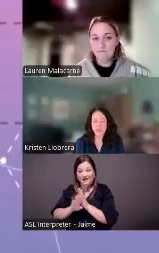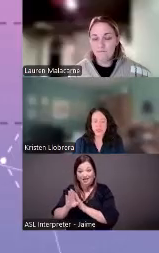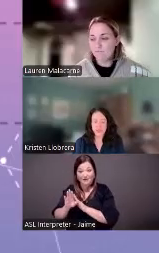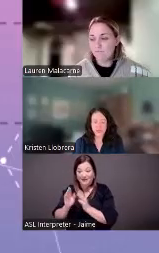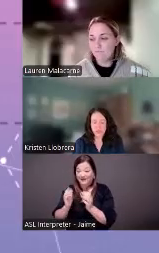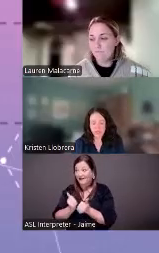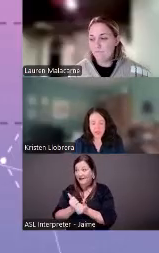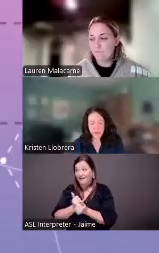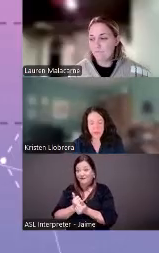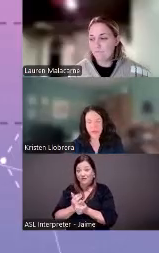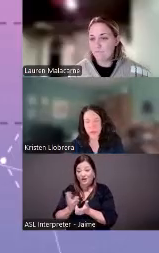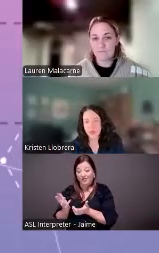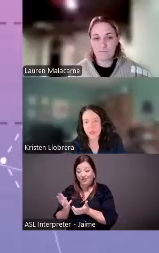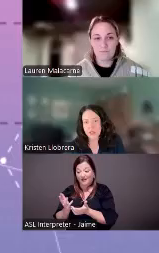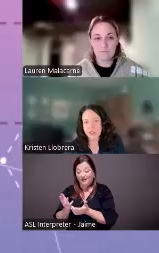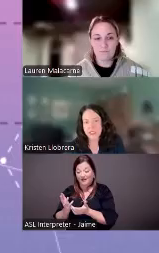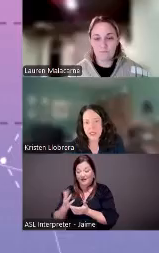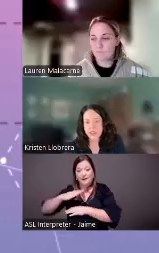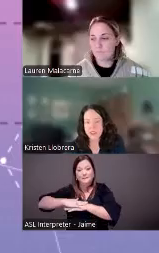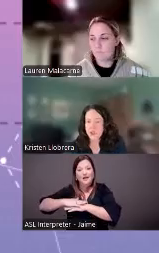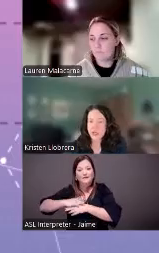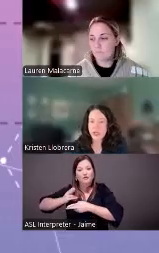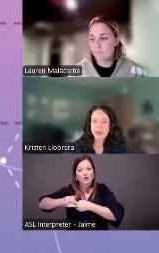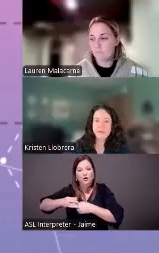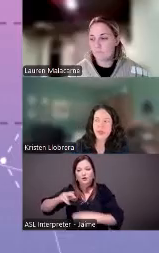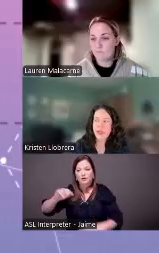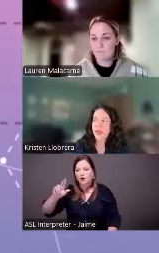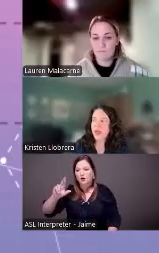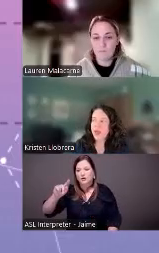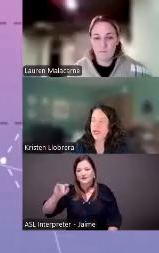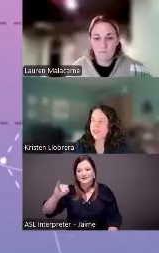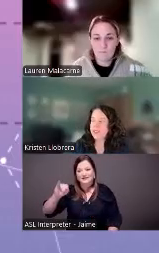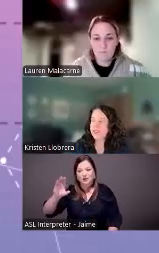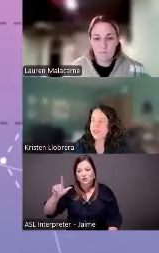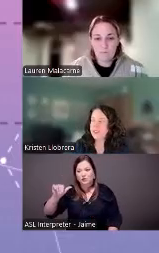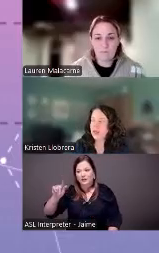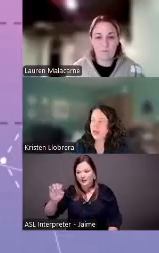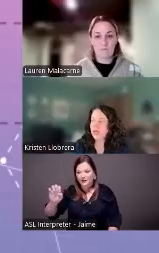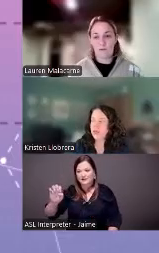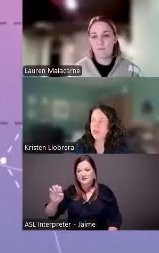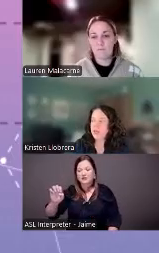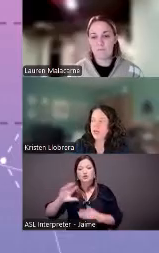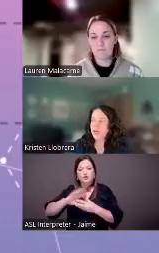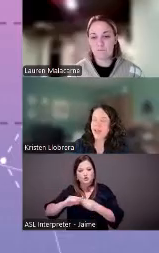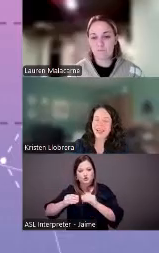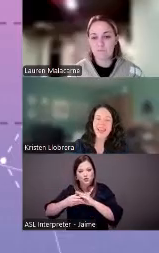everything in a platform called Articulate Storyline. And